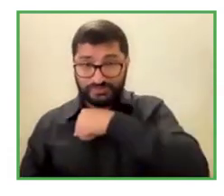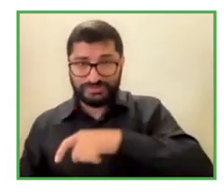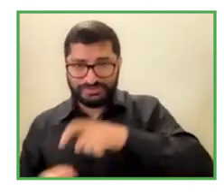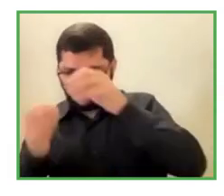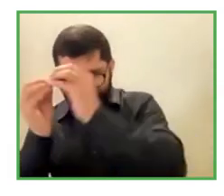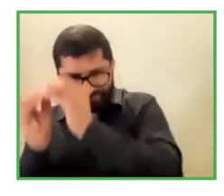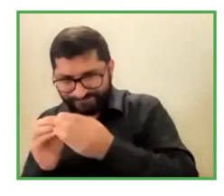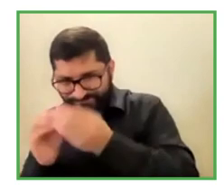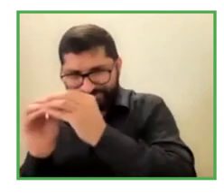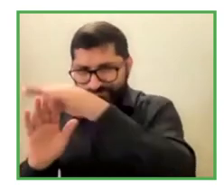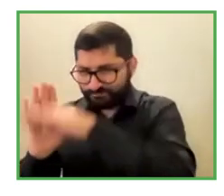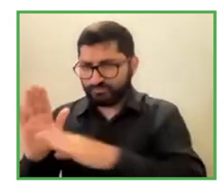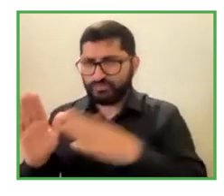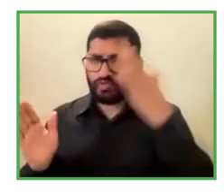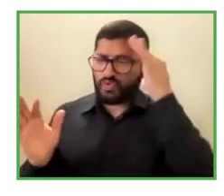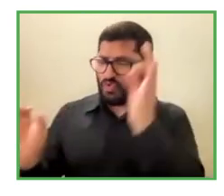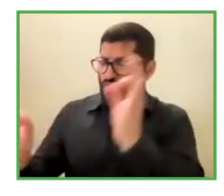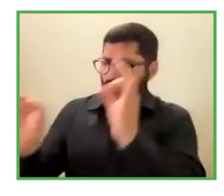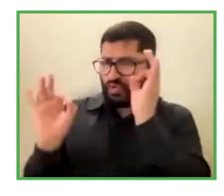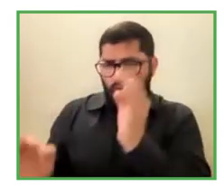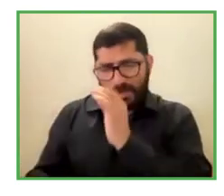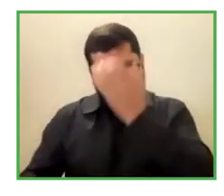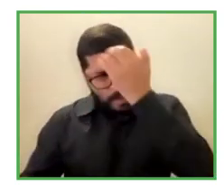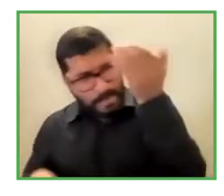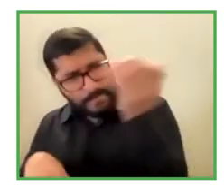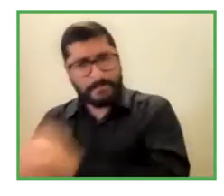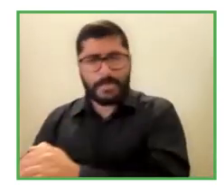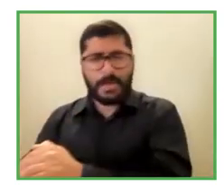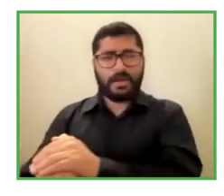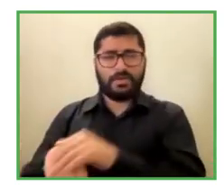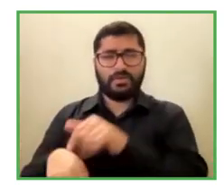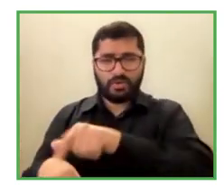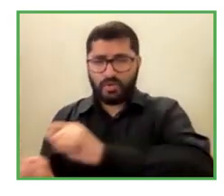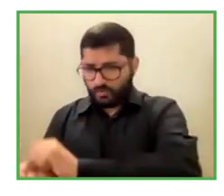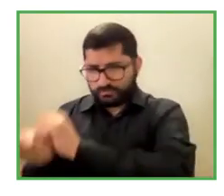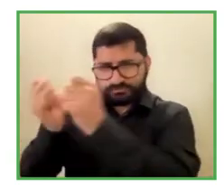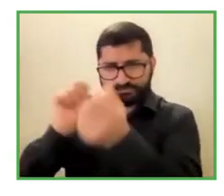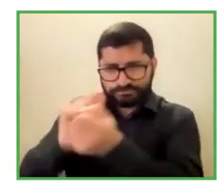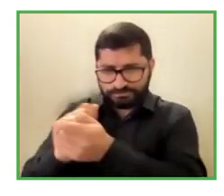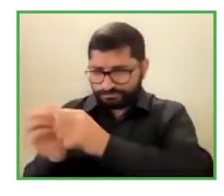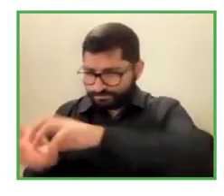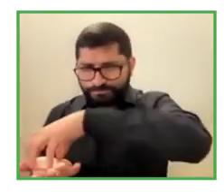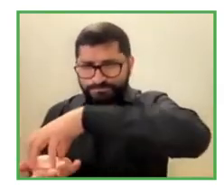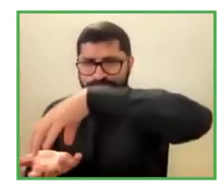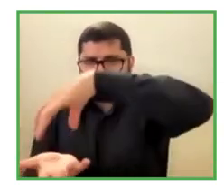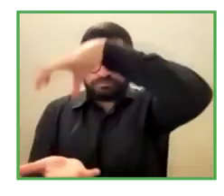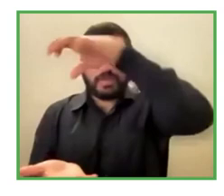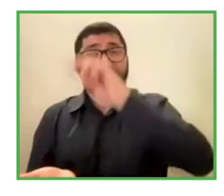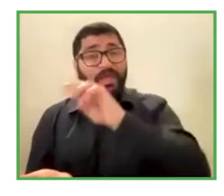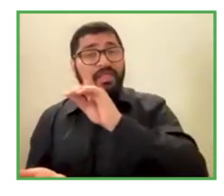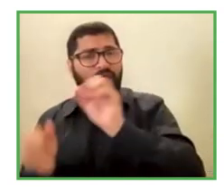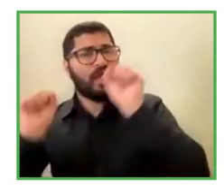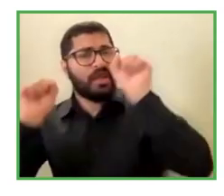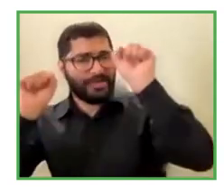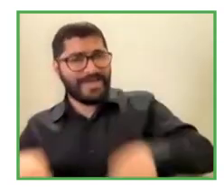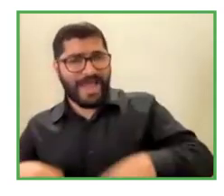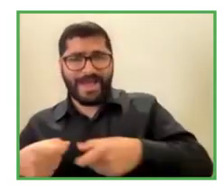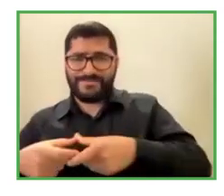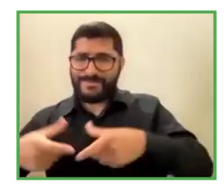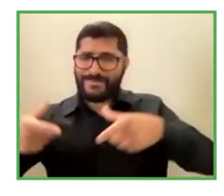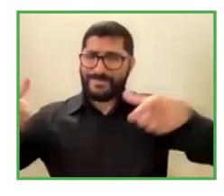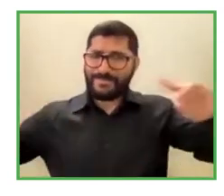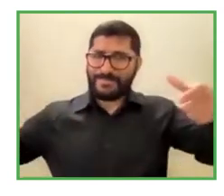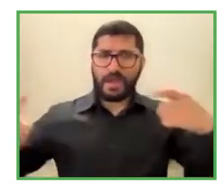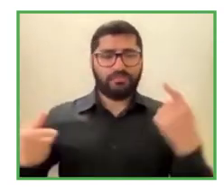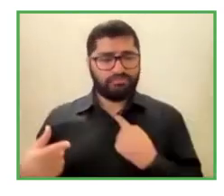implementing this design and creating with 3D printing allows us to increase autonomy of people in their